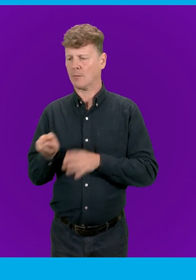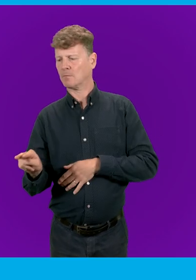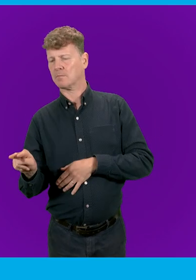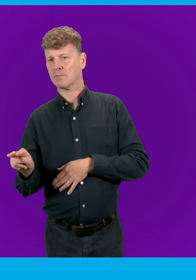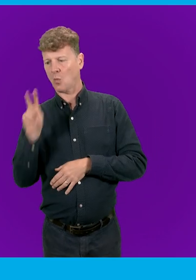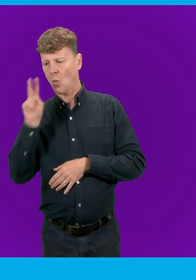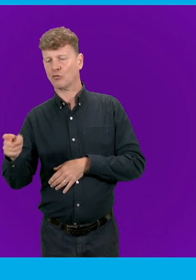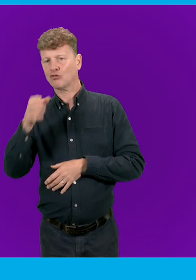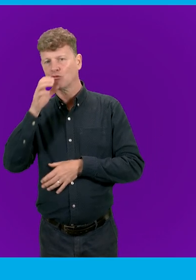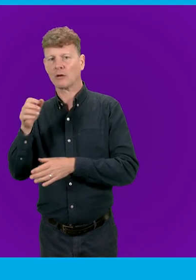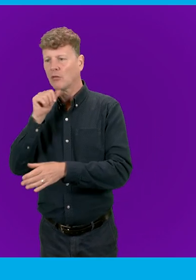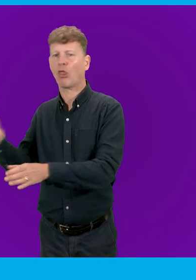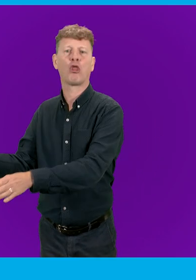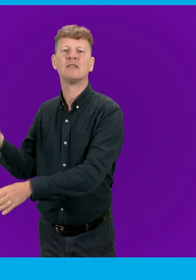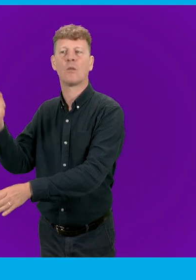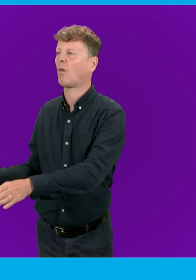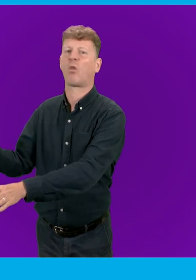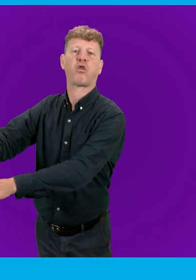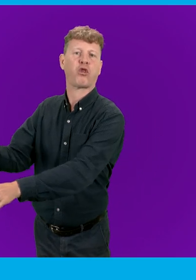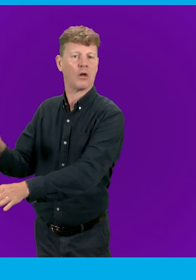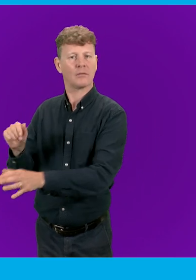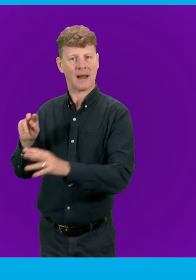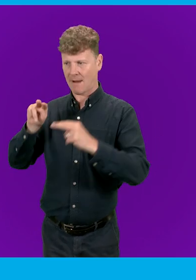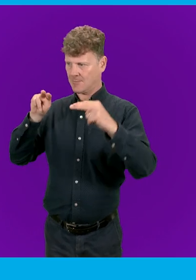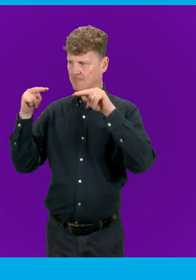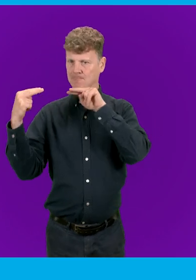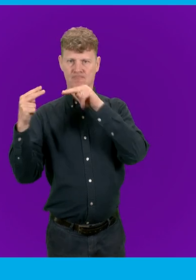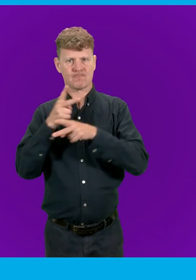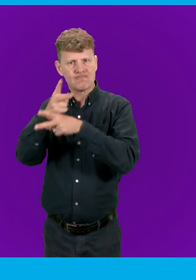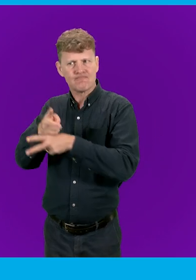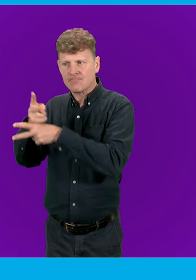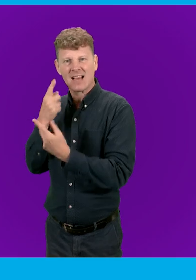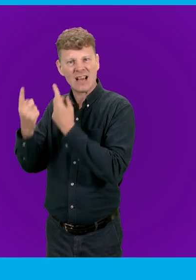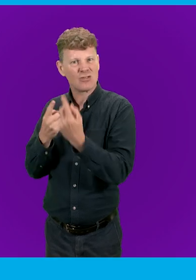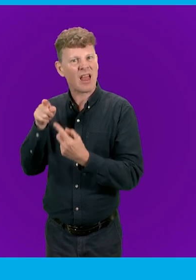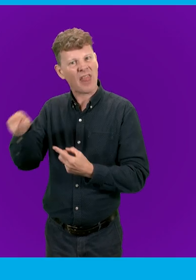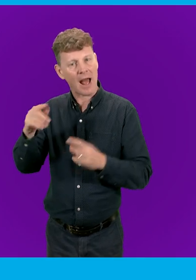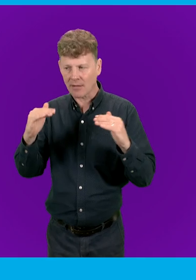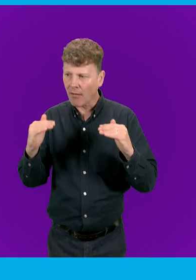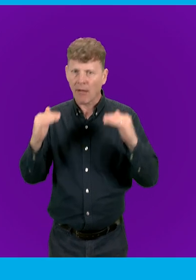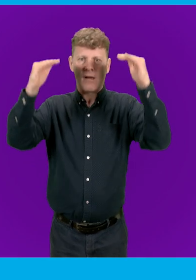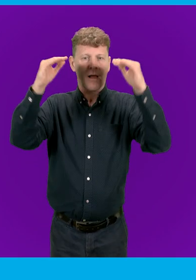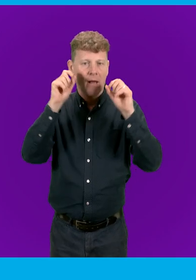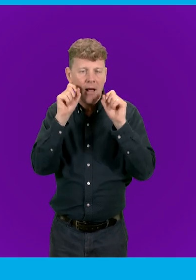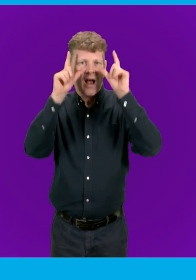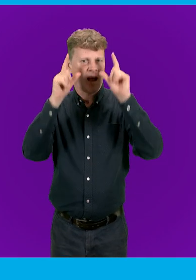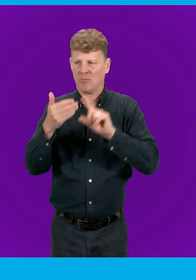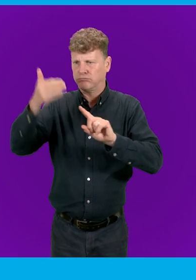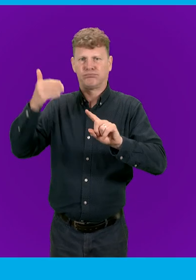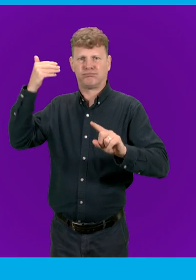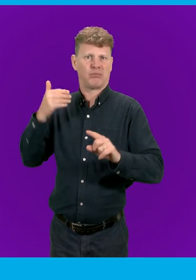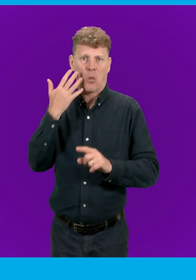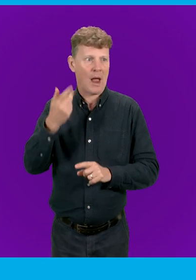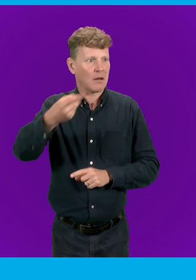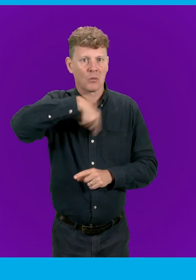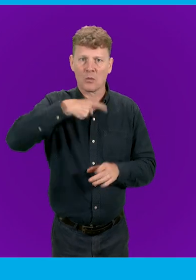drink, or, you know, they're looking out for everyone in the group. And I think that's a sort of consciousness that wasn't there, certainly, you